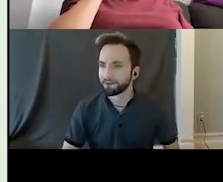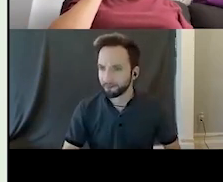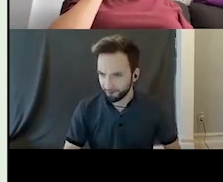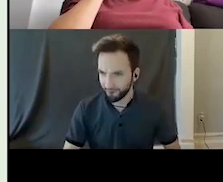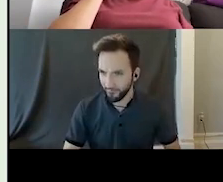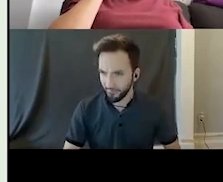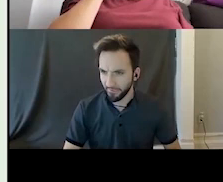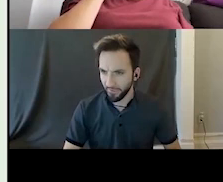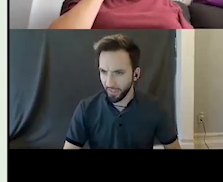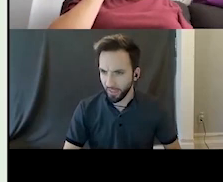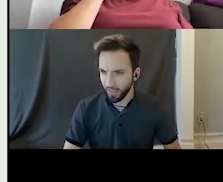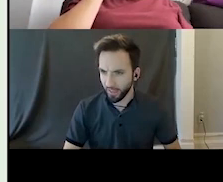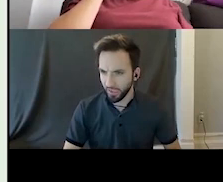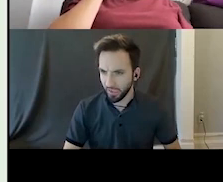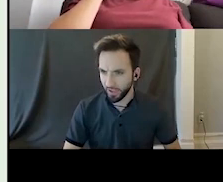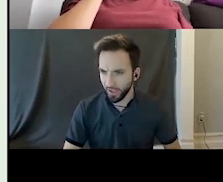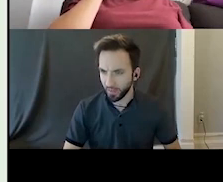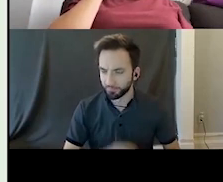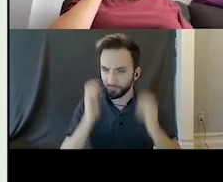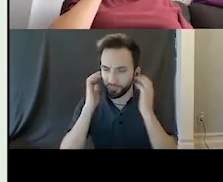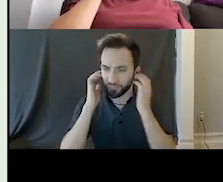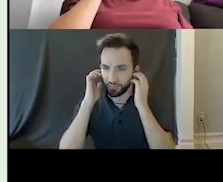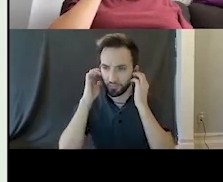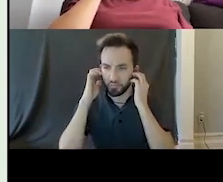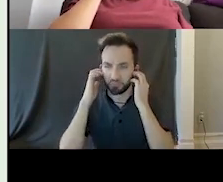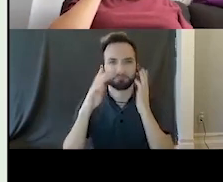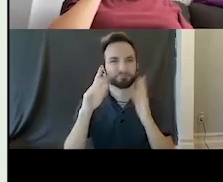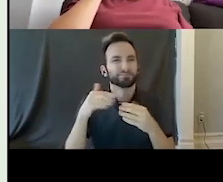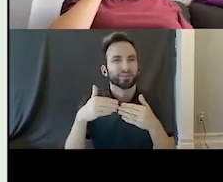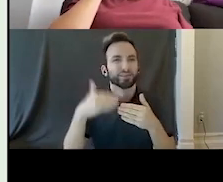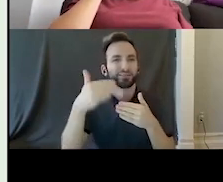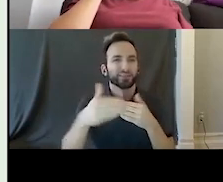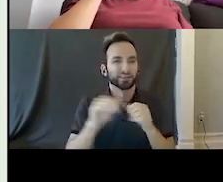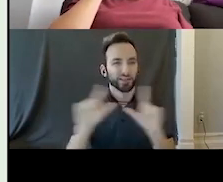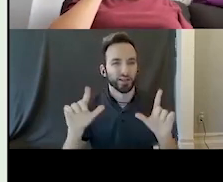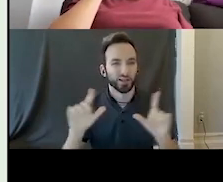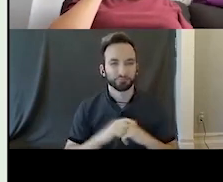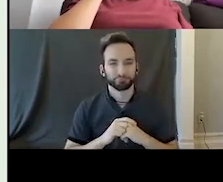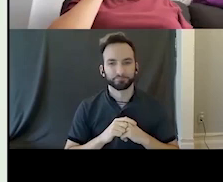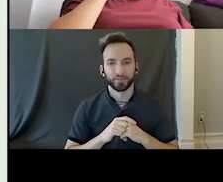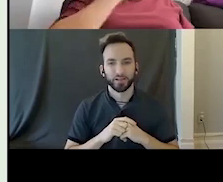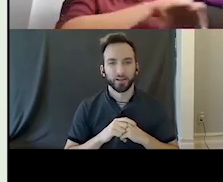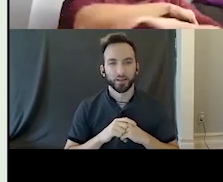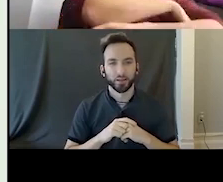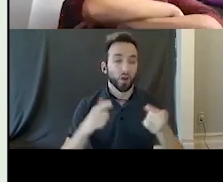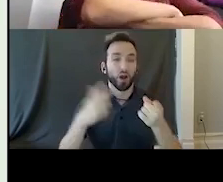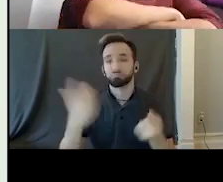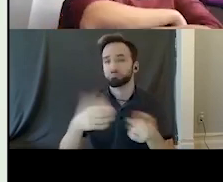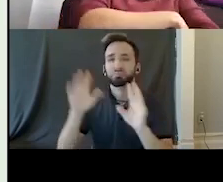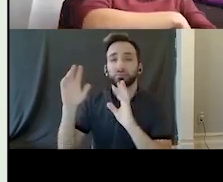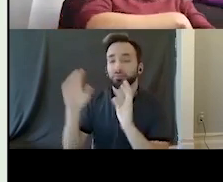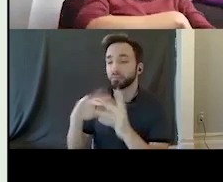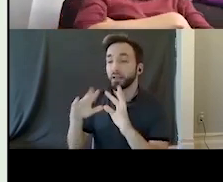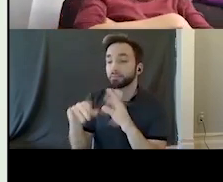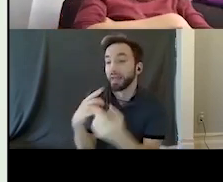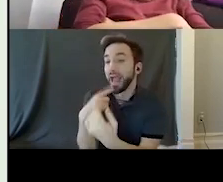So yeah. Okay. So I'm going to go to the next slide. I talked about it. Oh, and you can keep typing your answers if